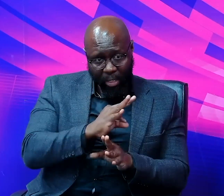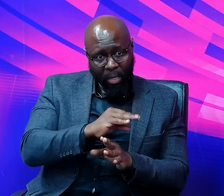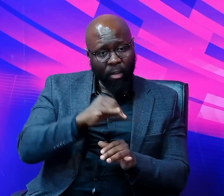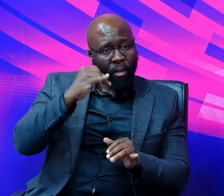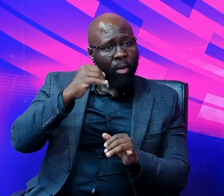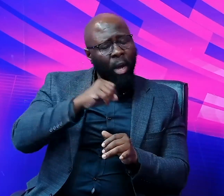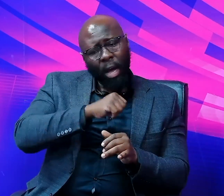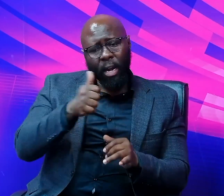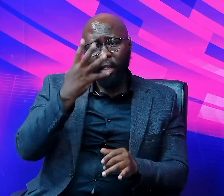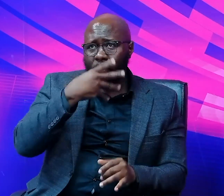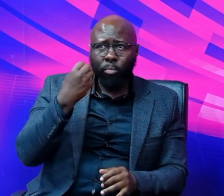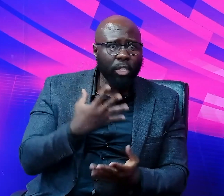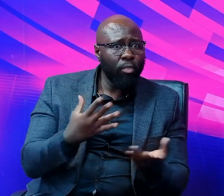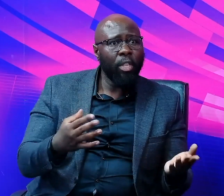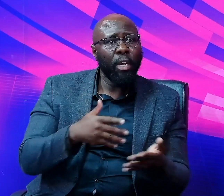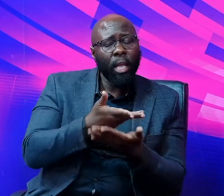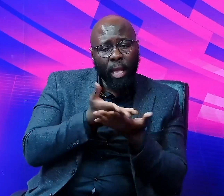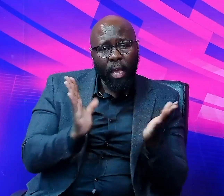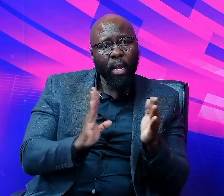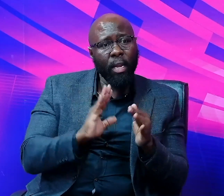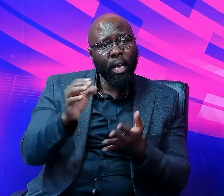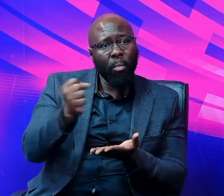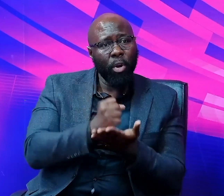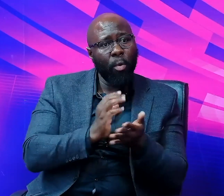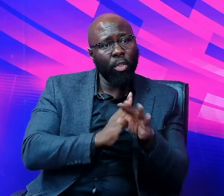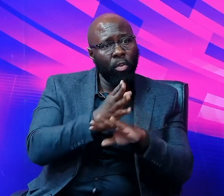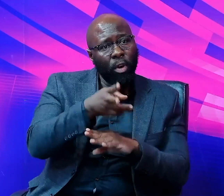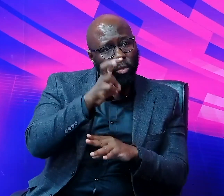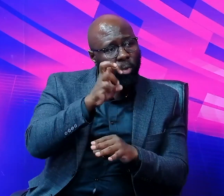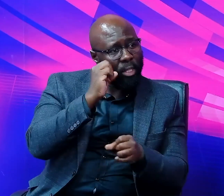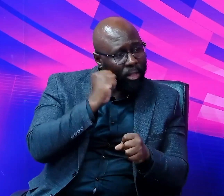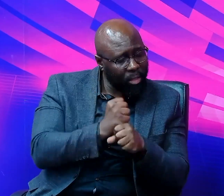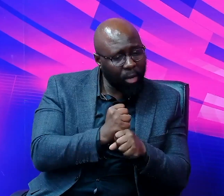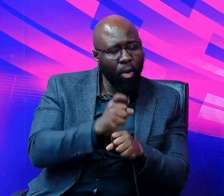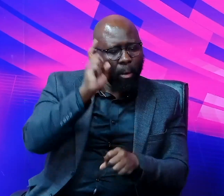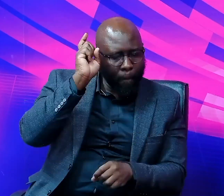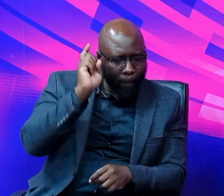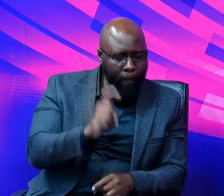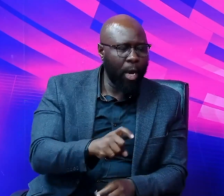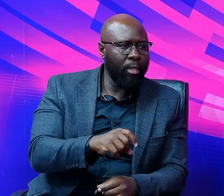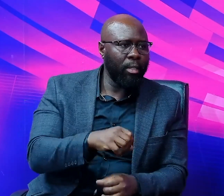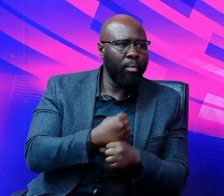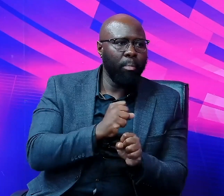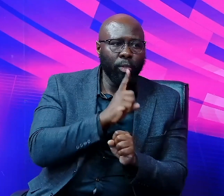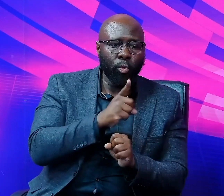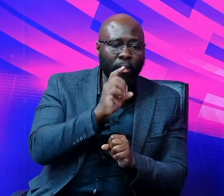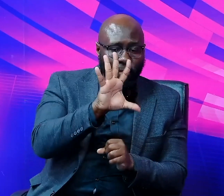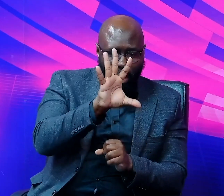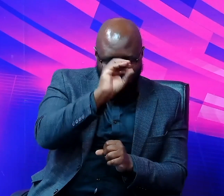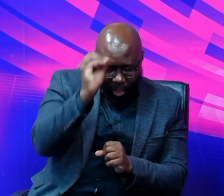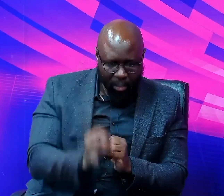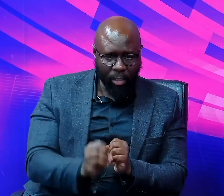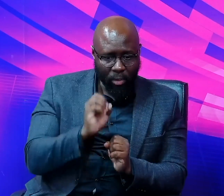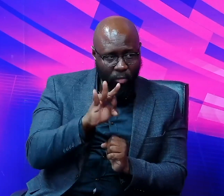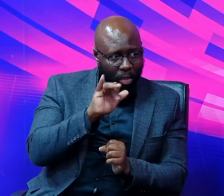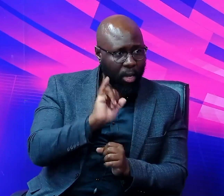disability issues have become serious. Another beautiful thing about if you have a staff of